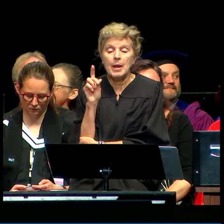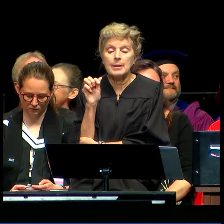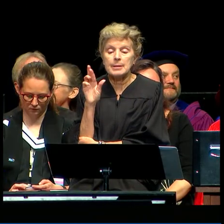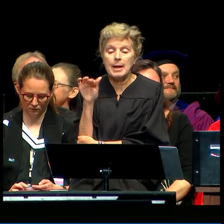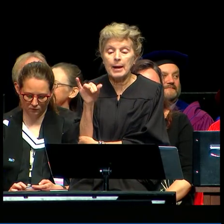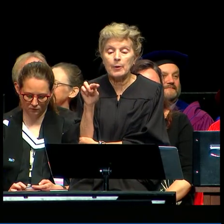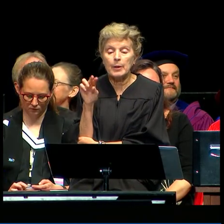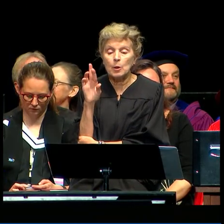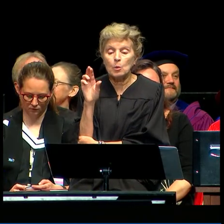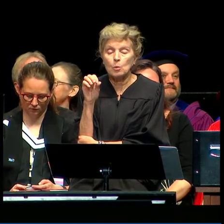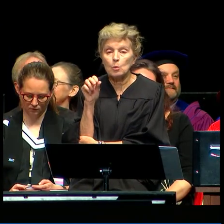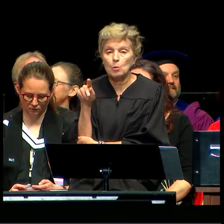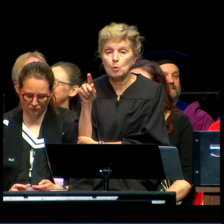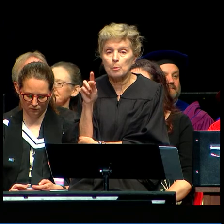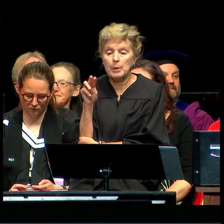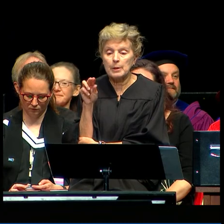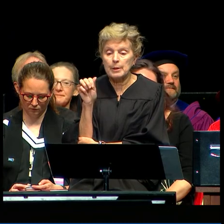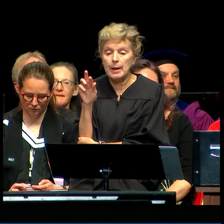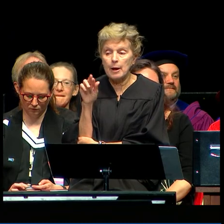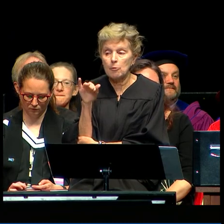Darren Rupnarain.